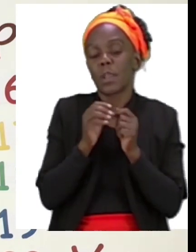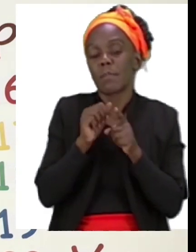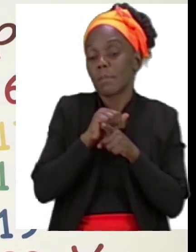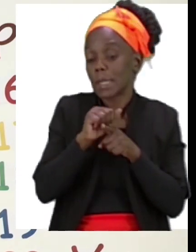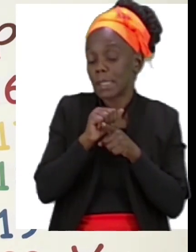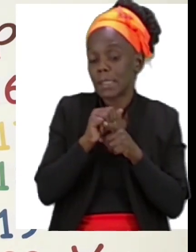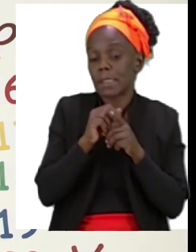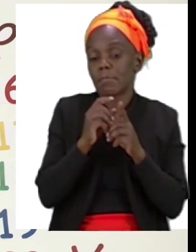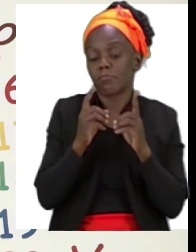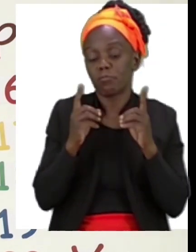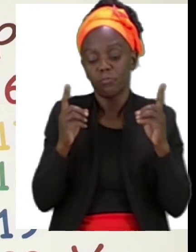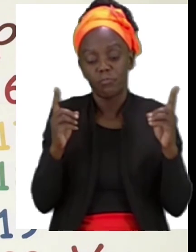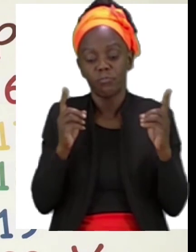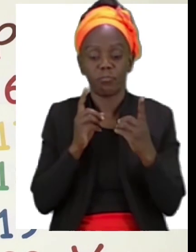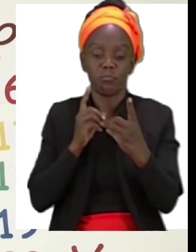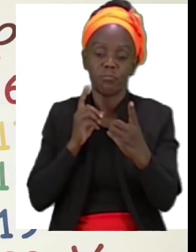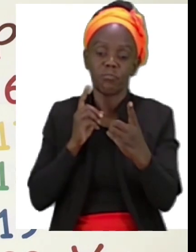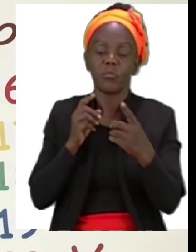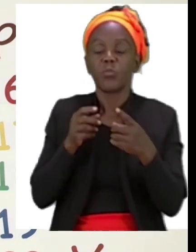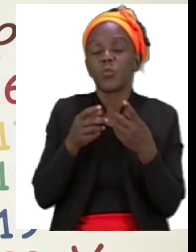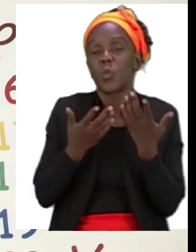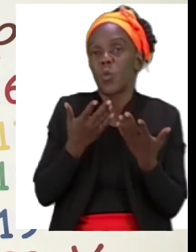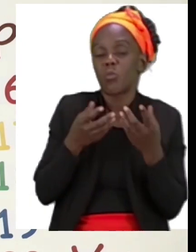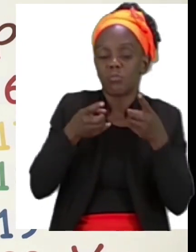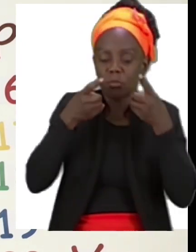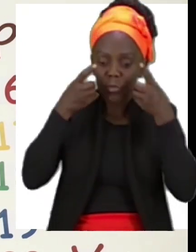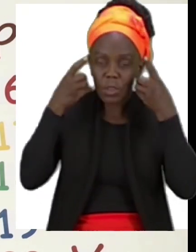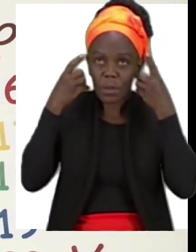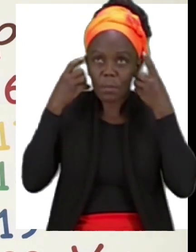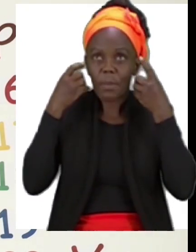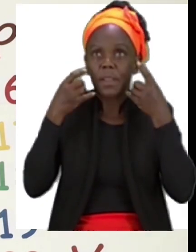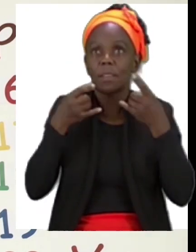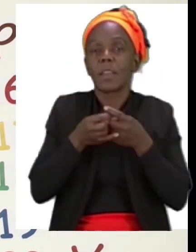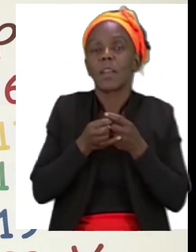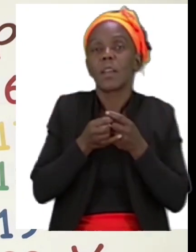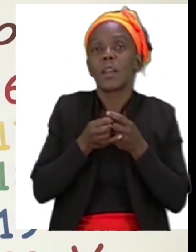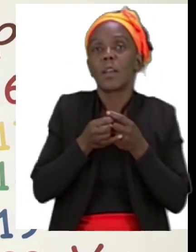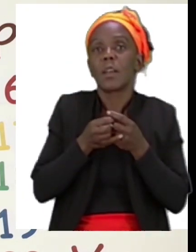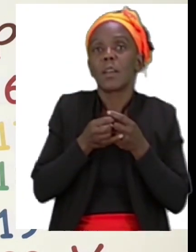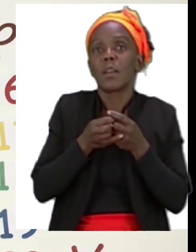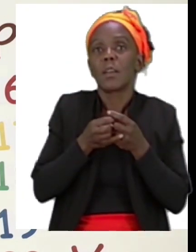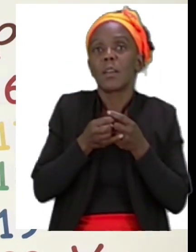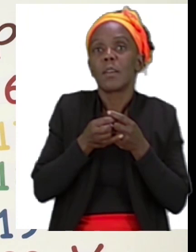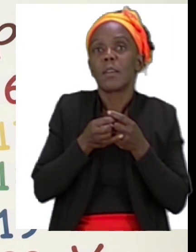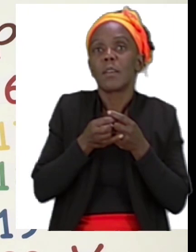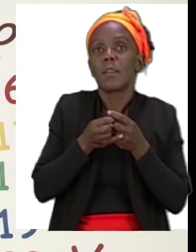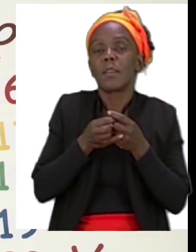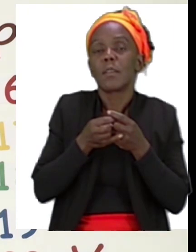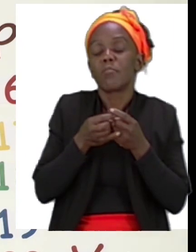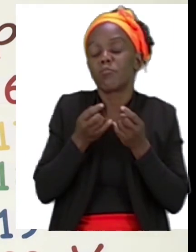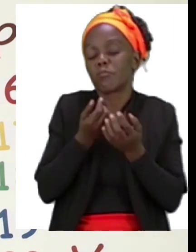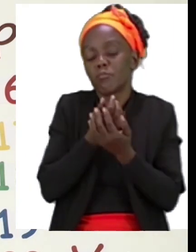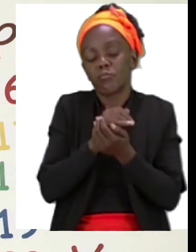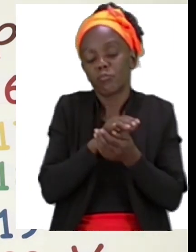distancing, we can wear a mask when we are in public, And we can even use soap and water to